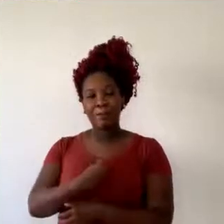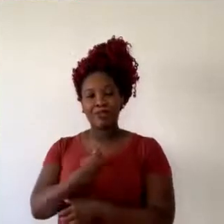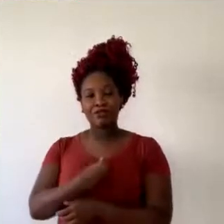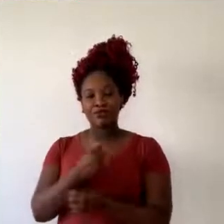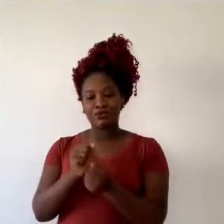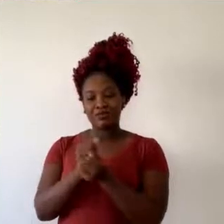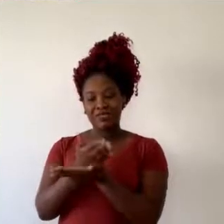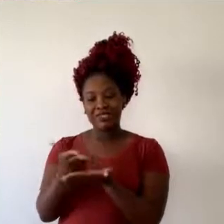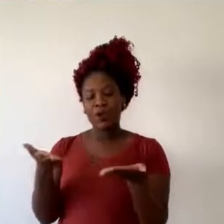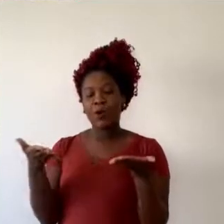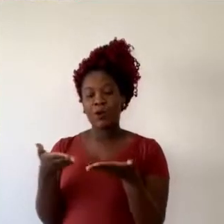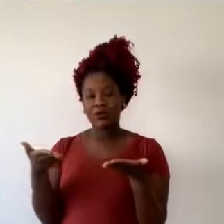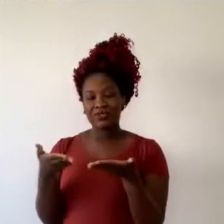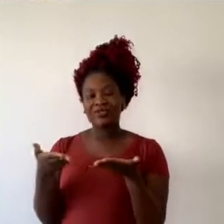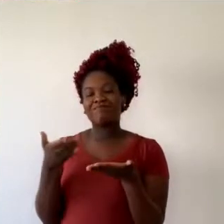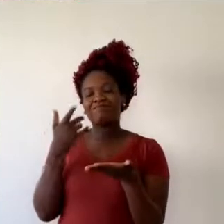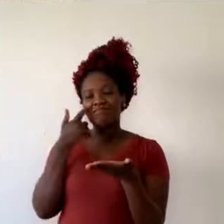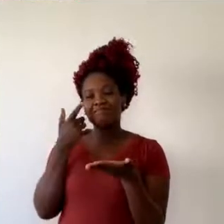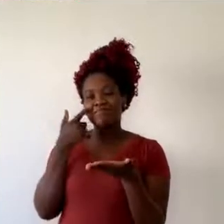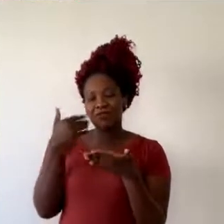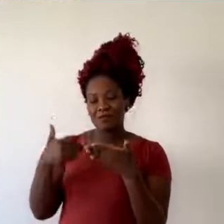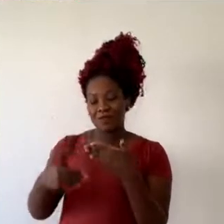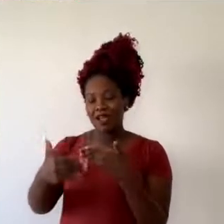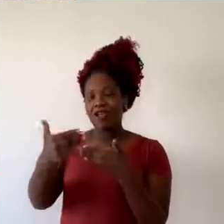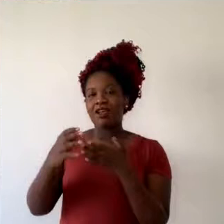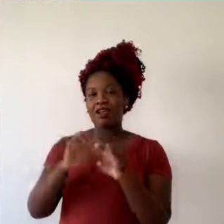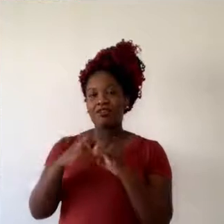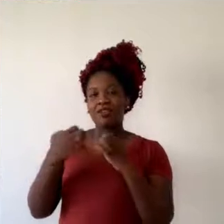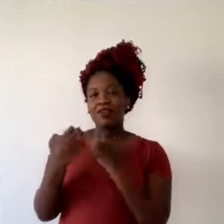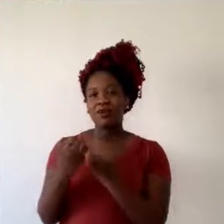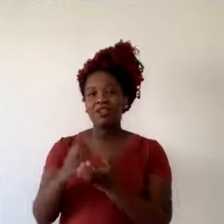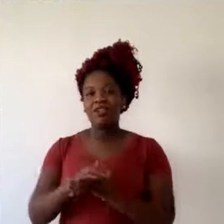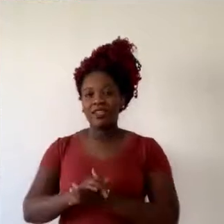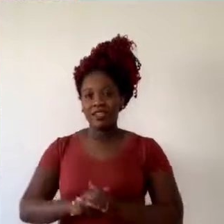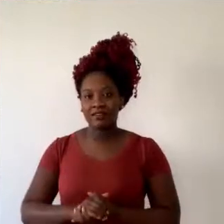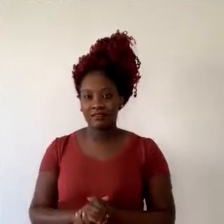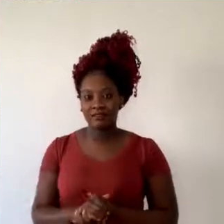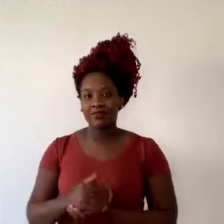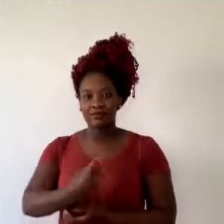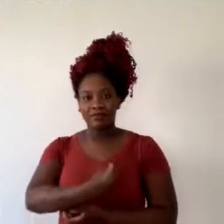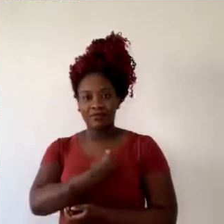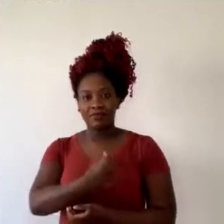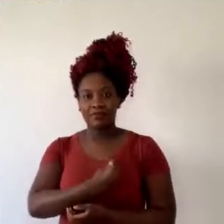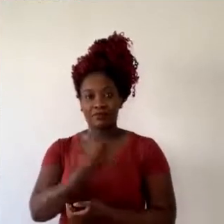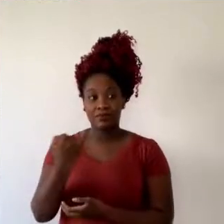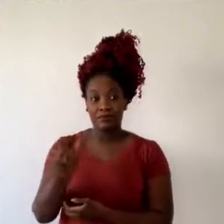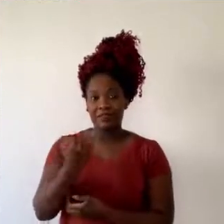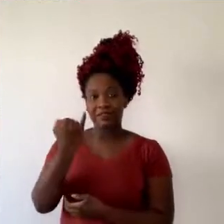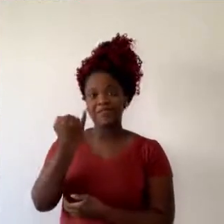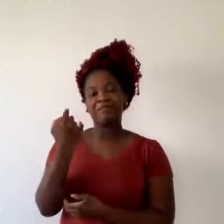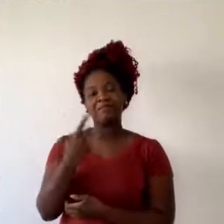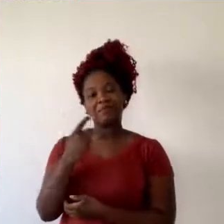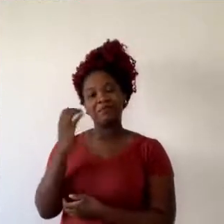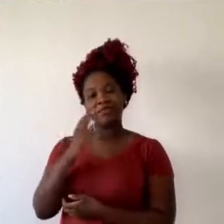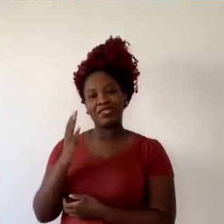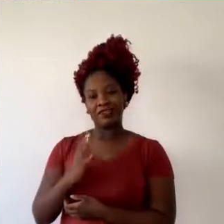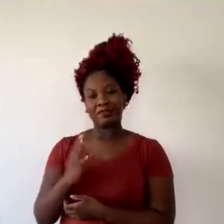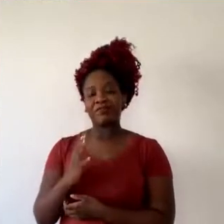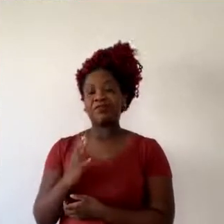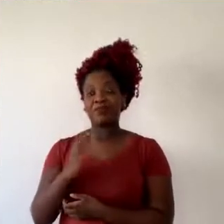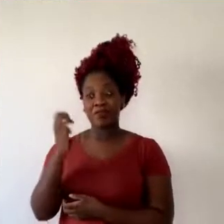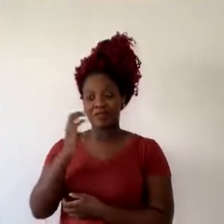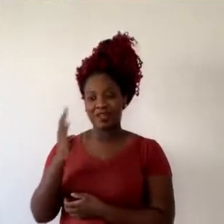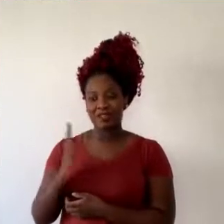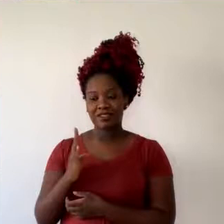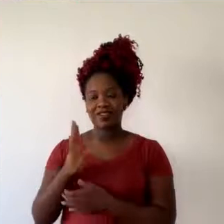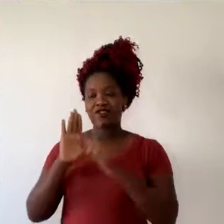today and watching this event happening finally and bringing with the approaching topics that